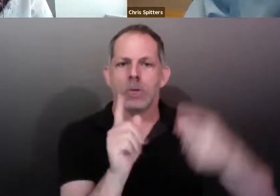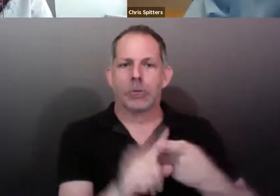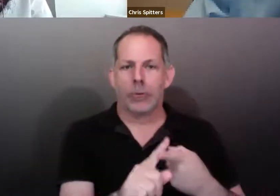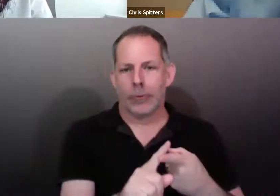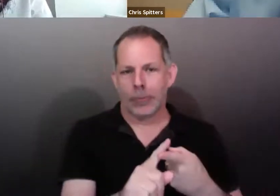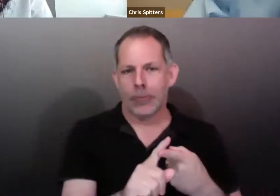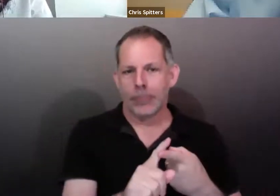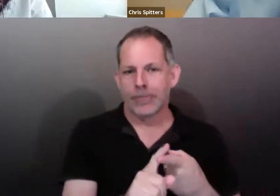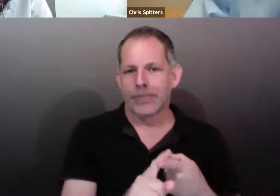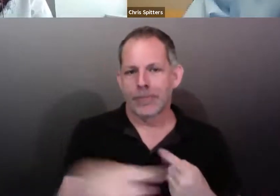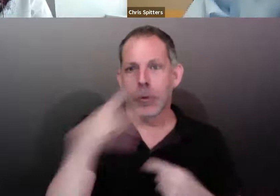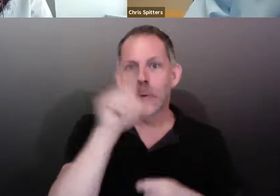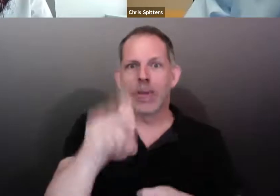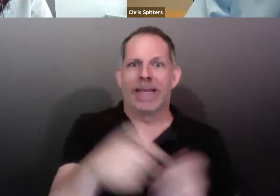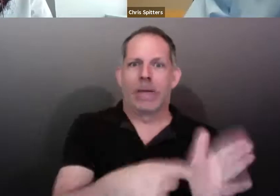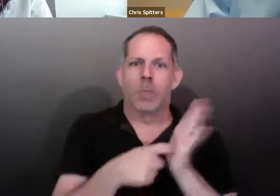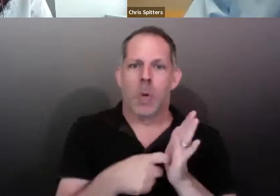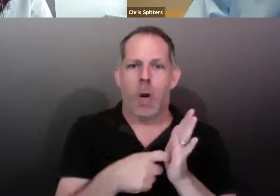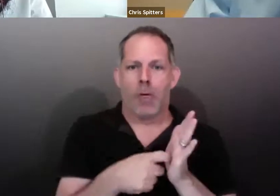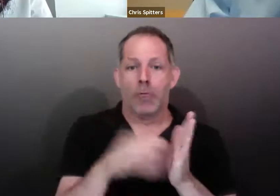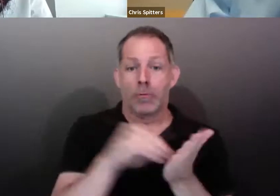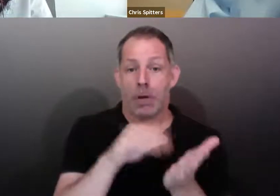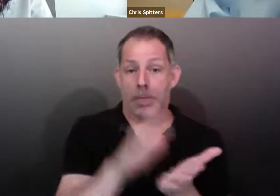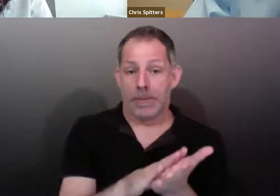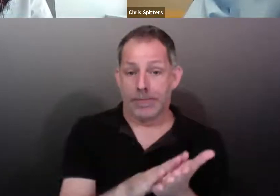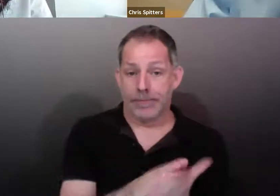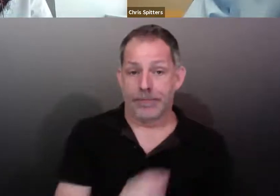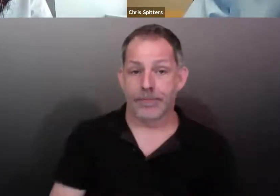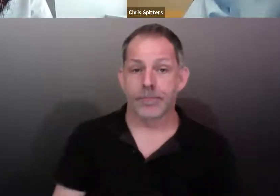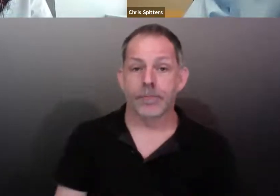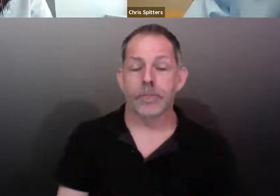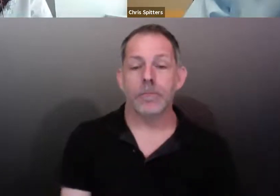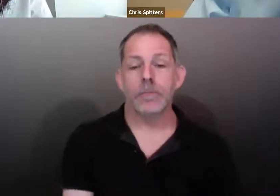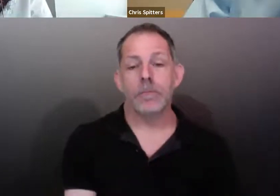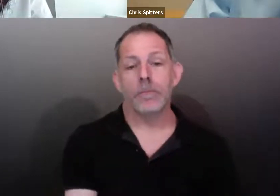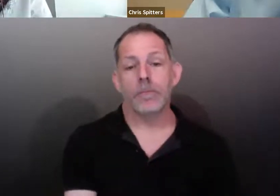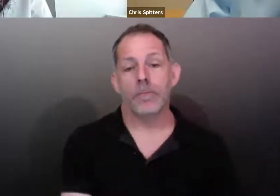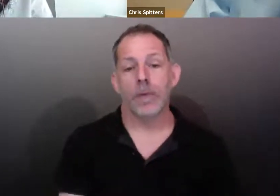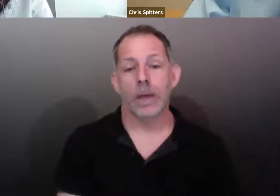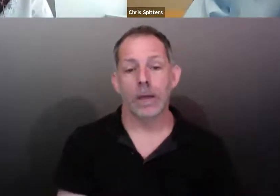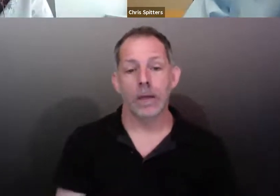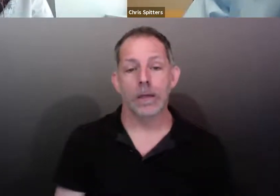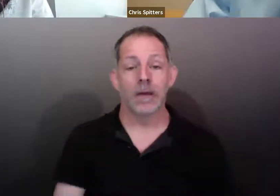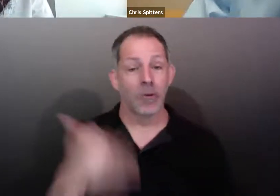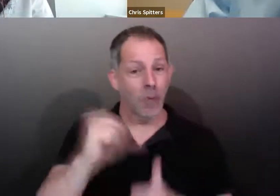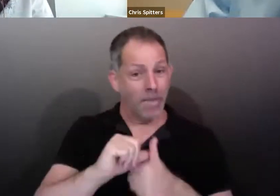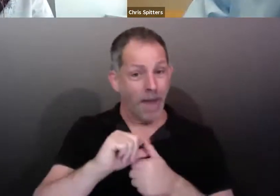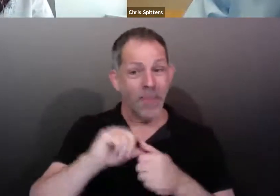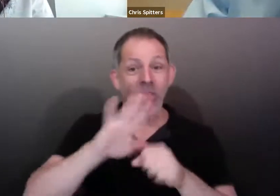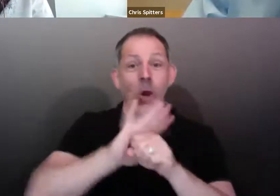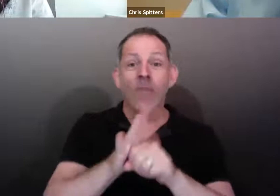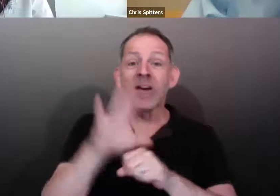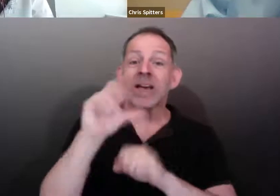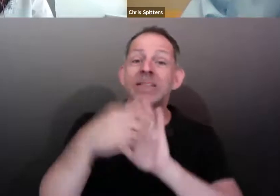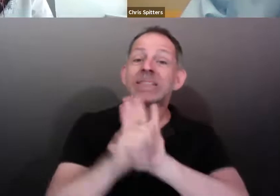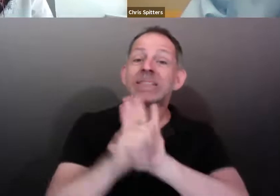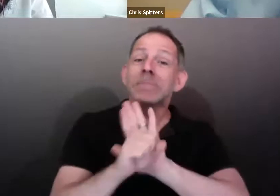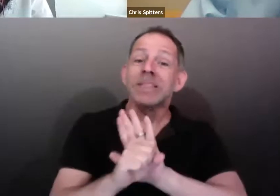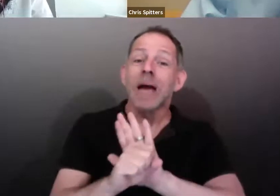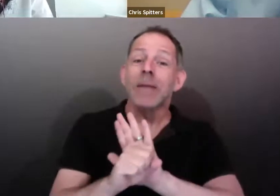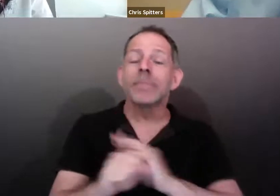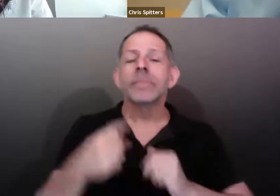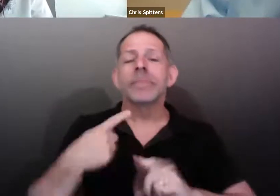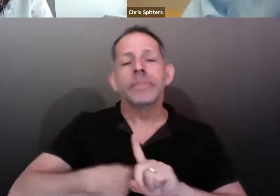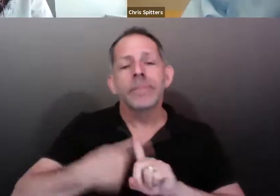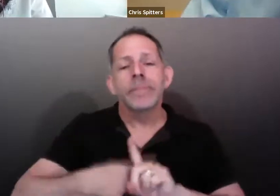following COVID-19 symptoms: fever or chills, cough, shortness of breath or difficulty breathing, fatigue,